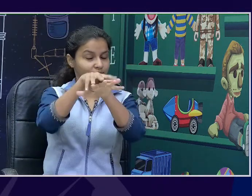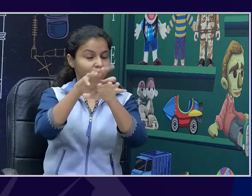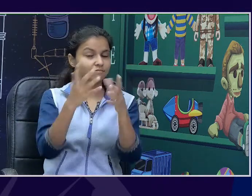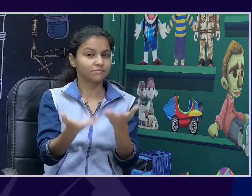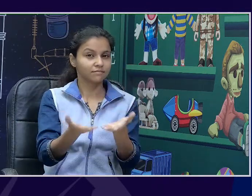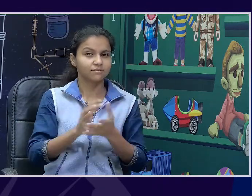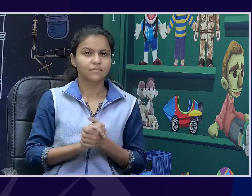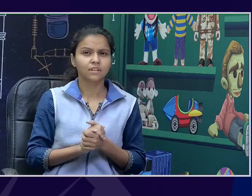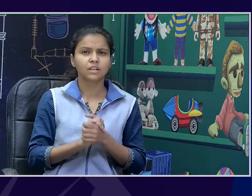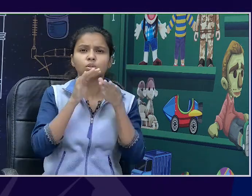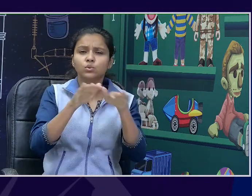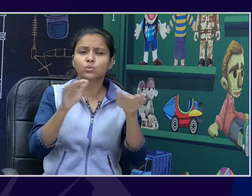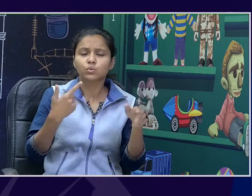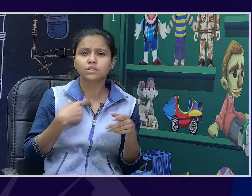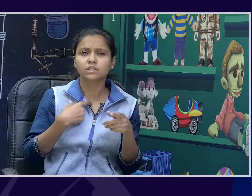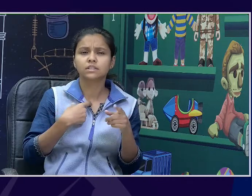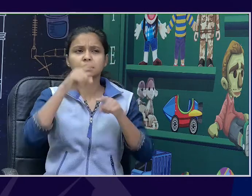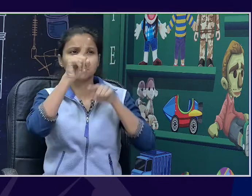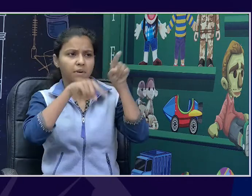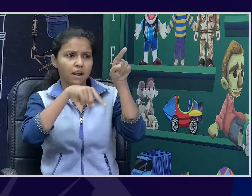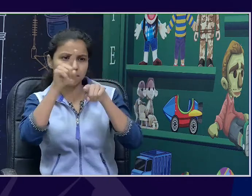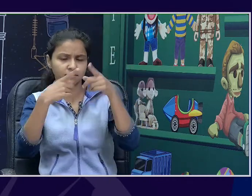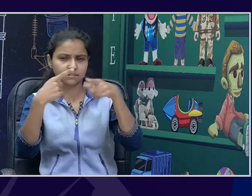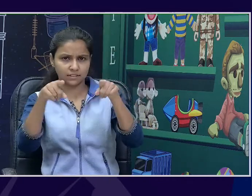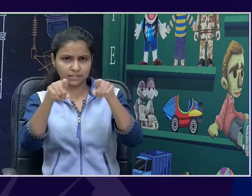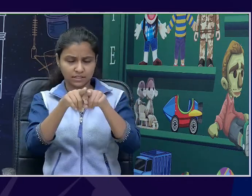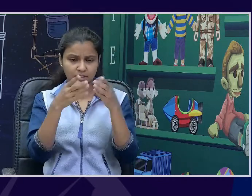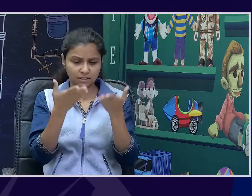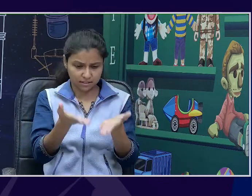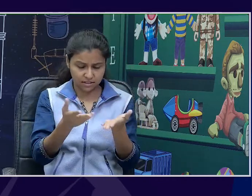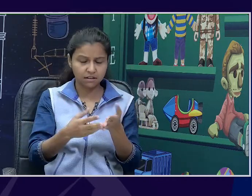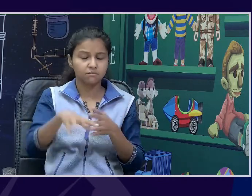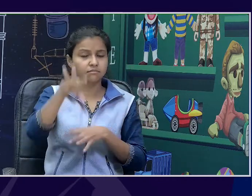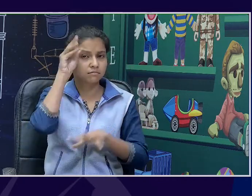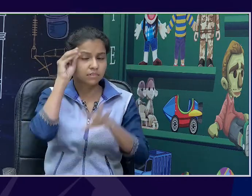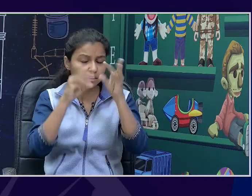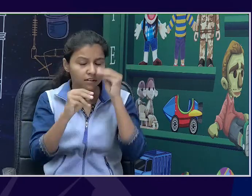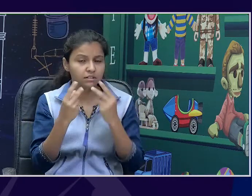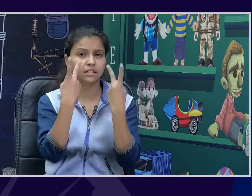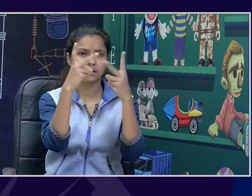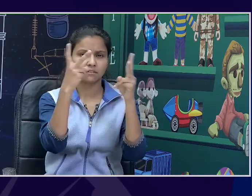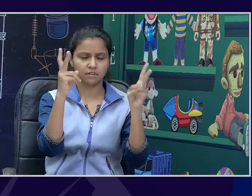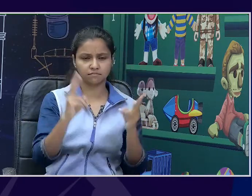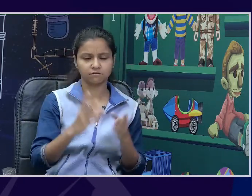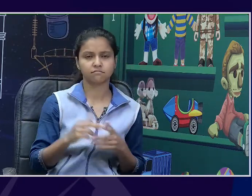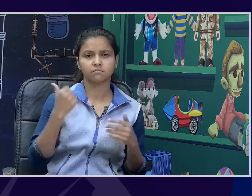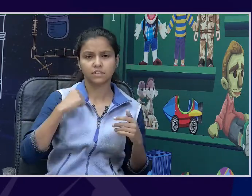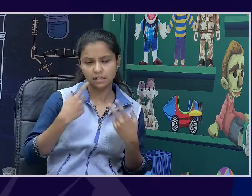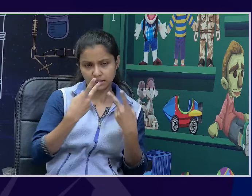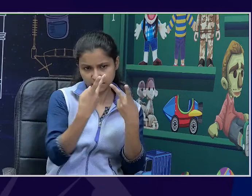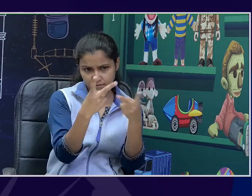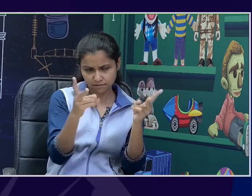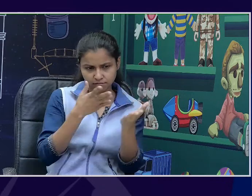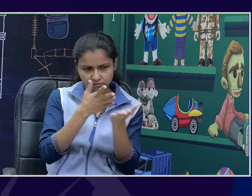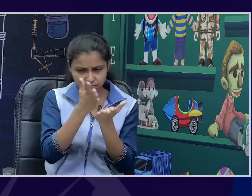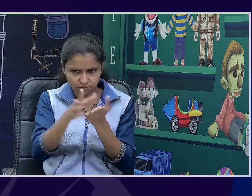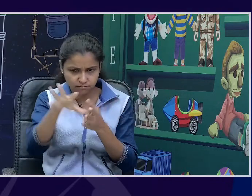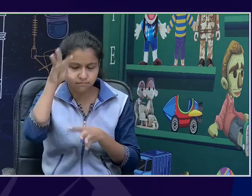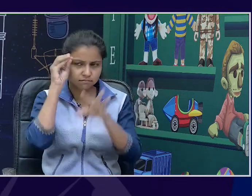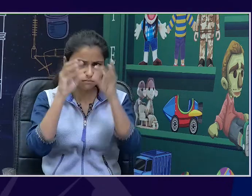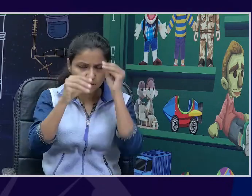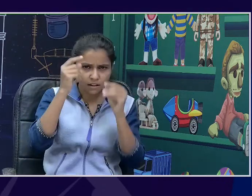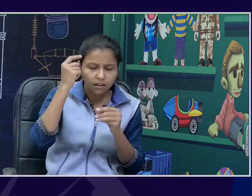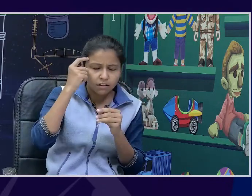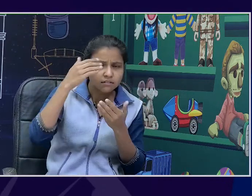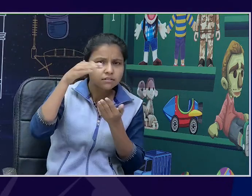has students with diversities. That is, they are learners with different styles. So keeping that in mind,